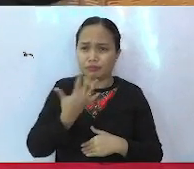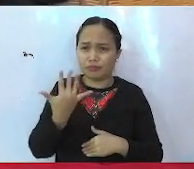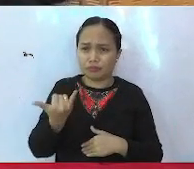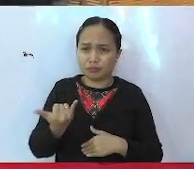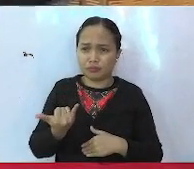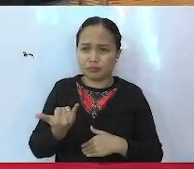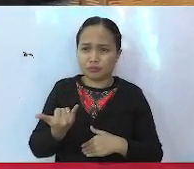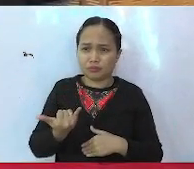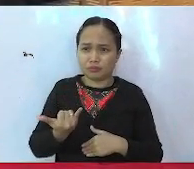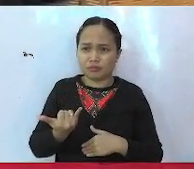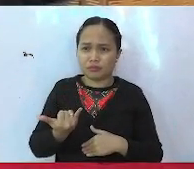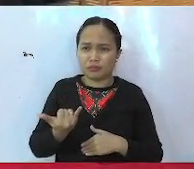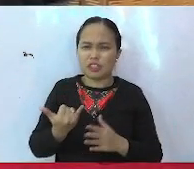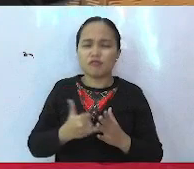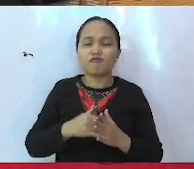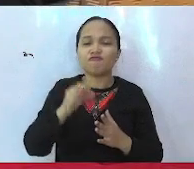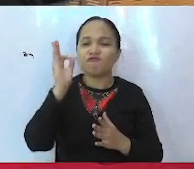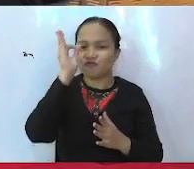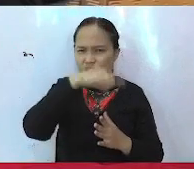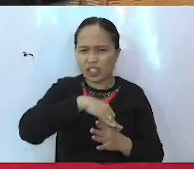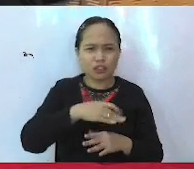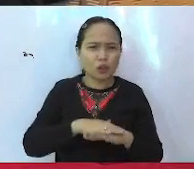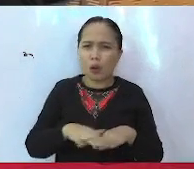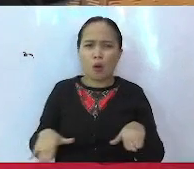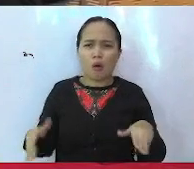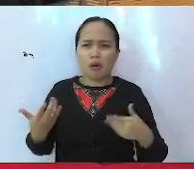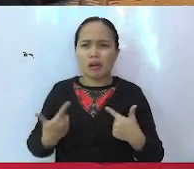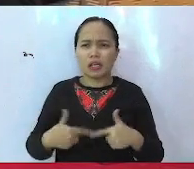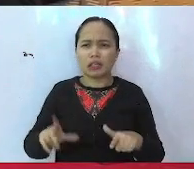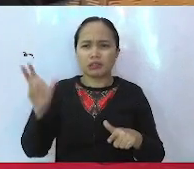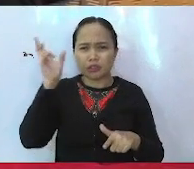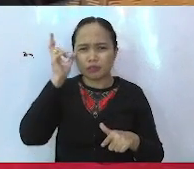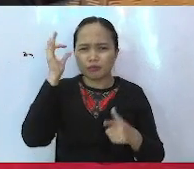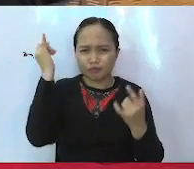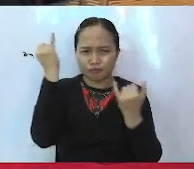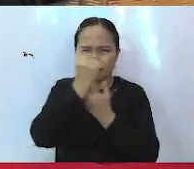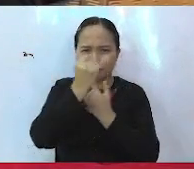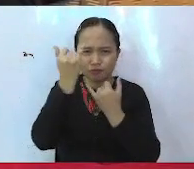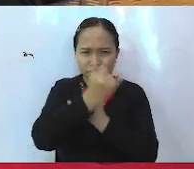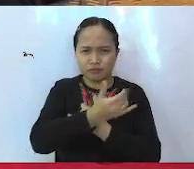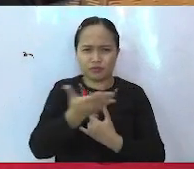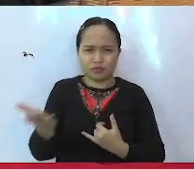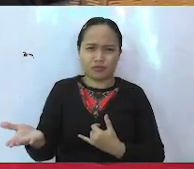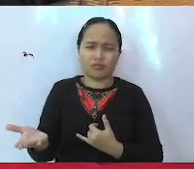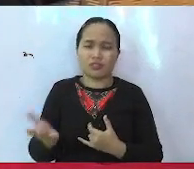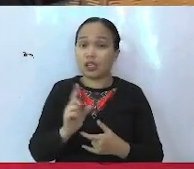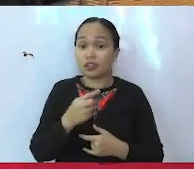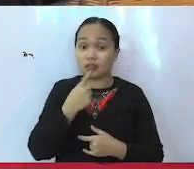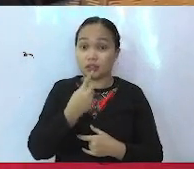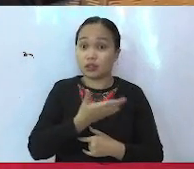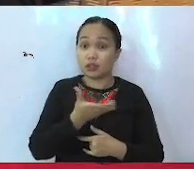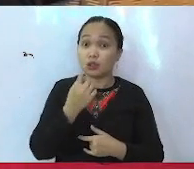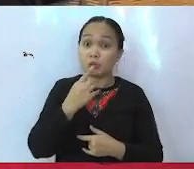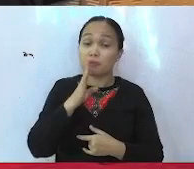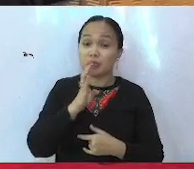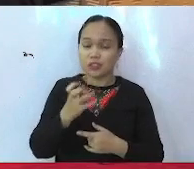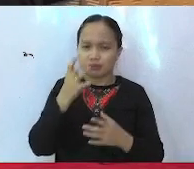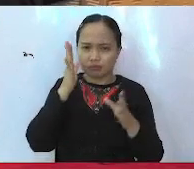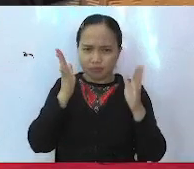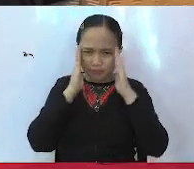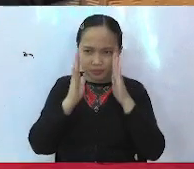Yeah. It's fake. Don't let the devil lie to you. I mean, the Bible tells you, be sober, be